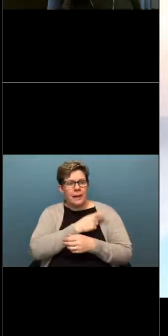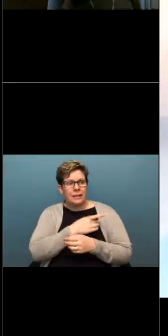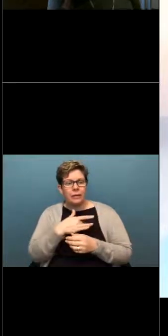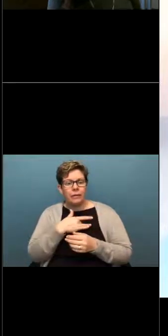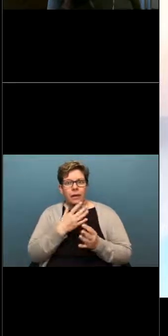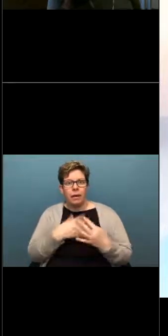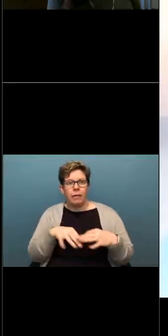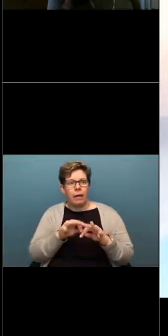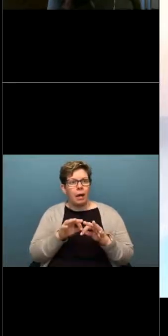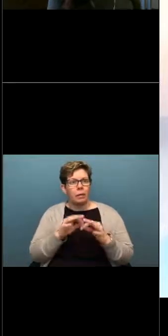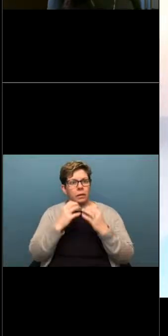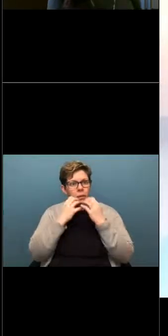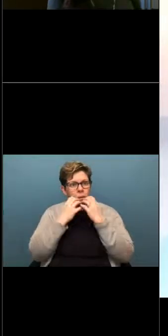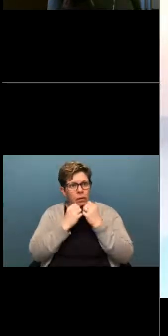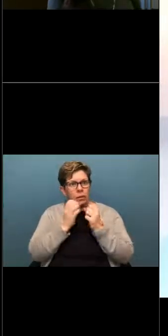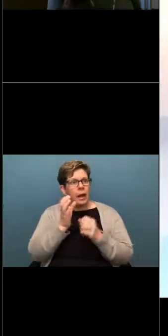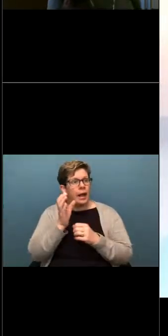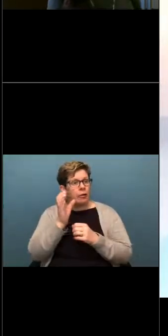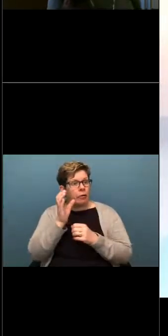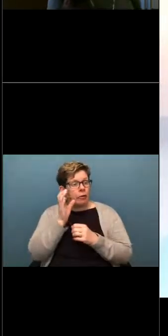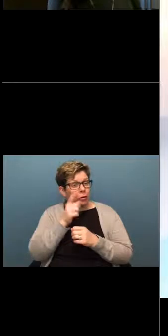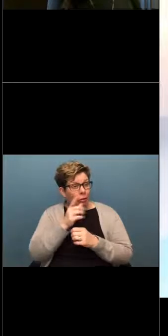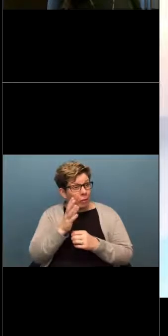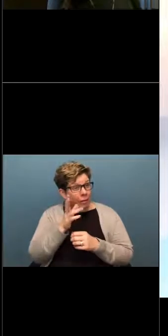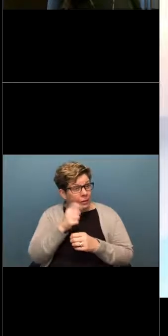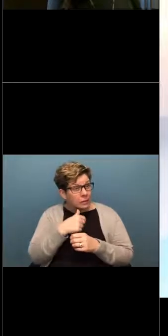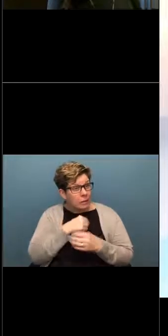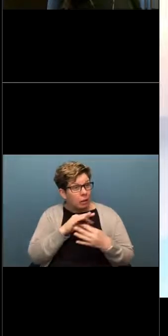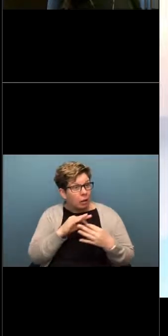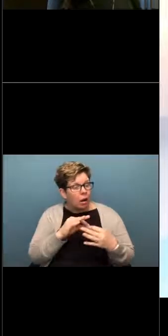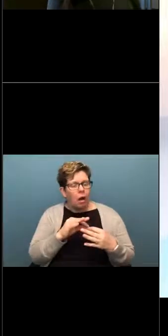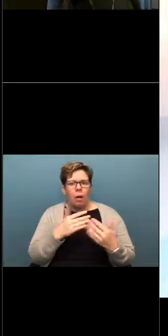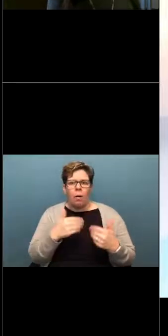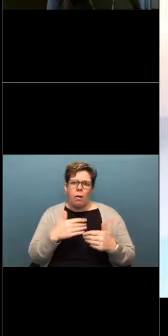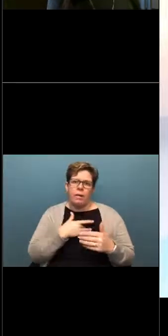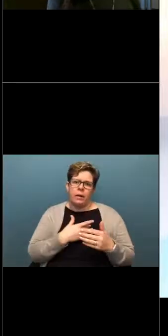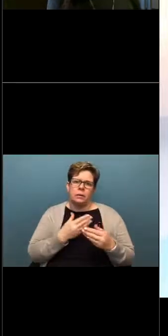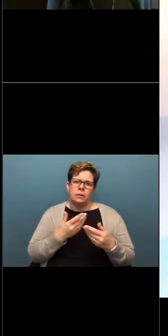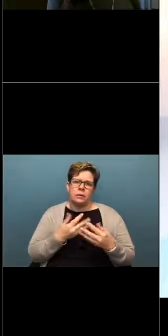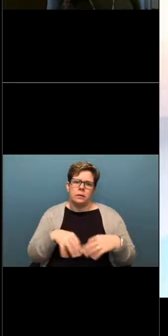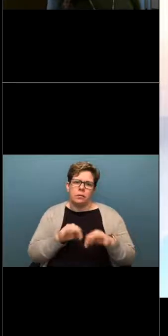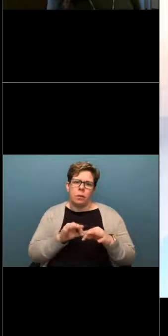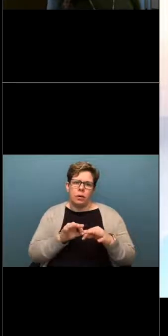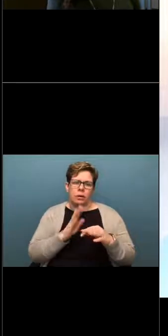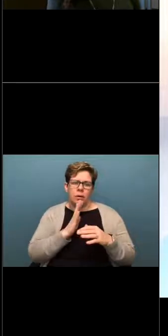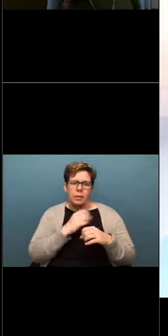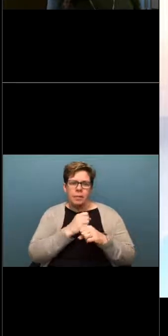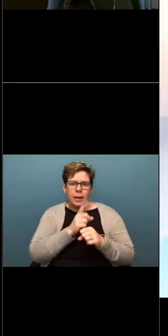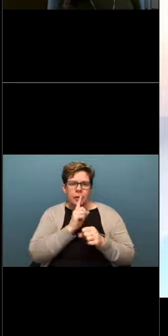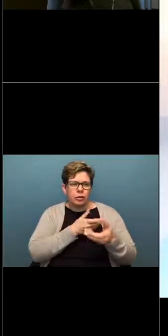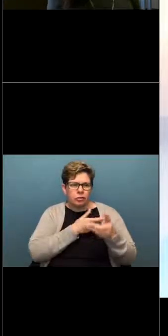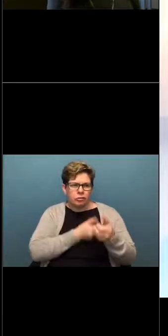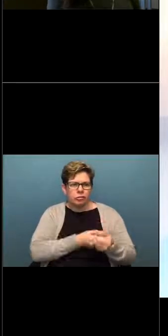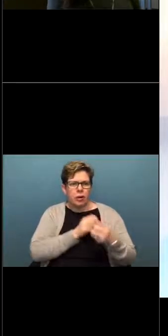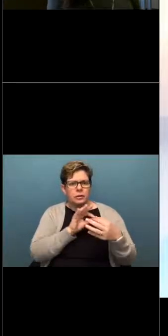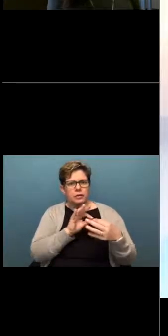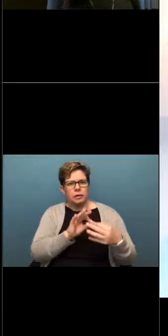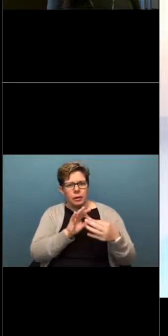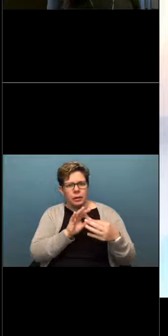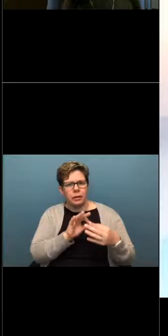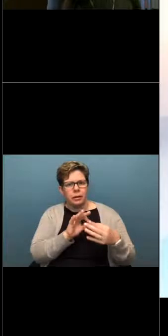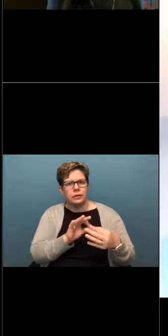is really important. It's also important because respect and dignity really builds relationships and trust, and that often at